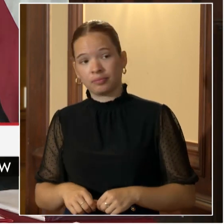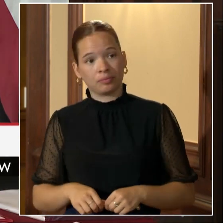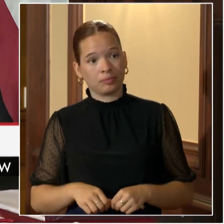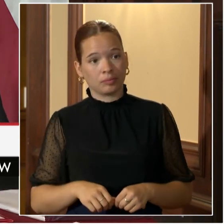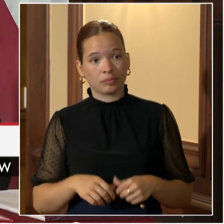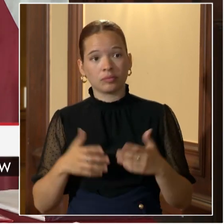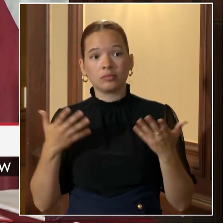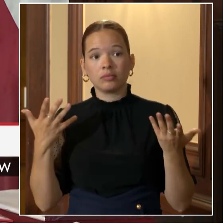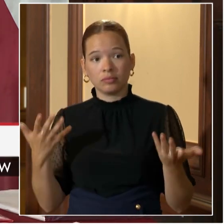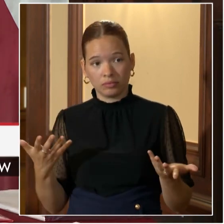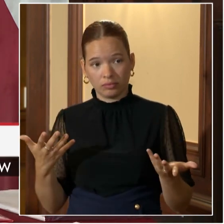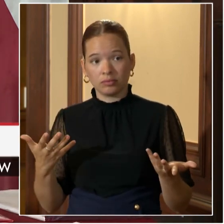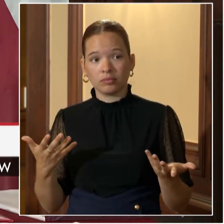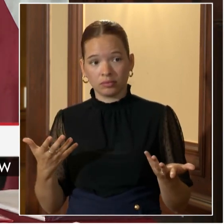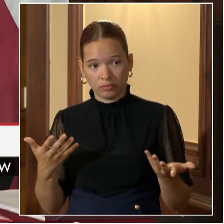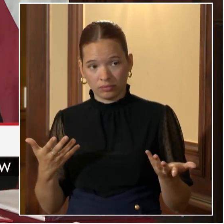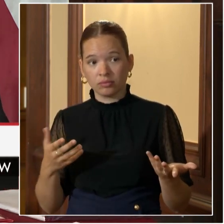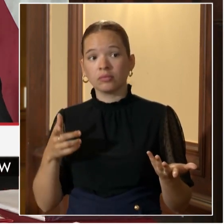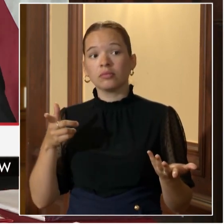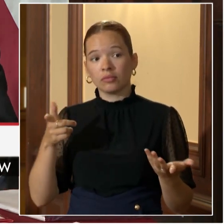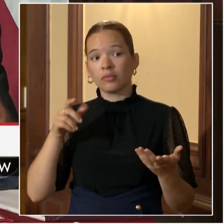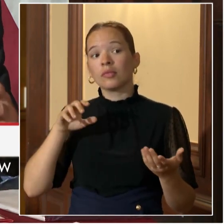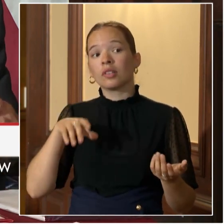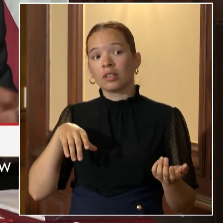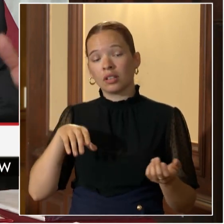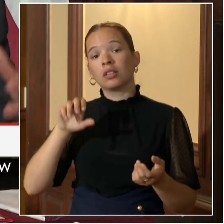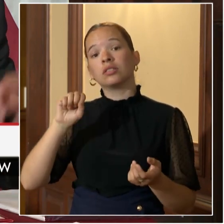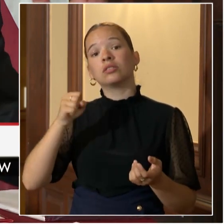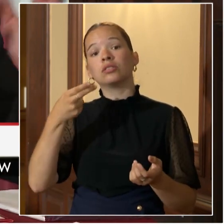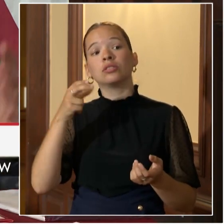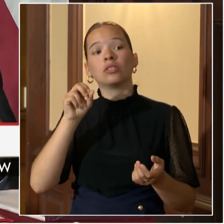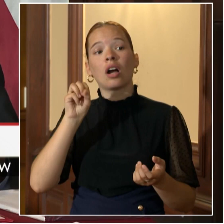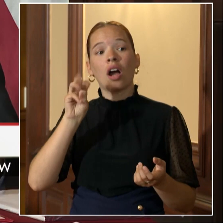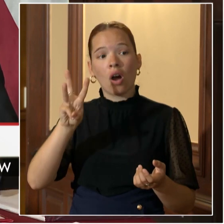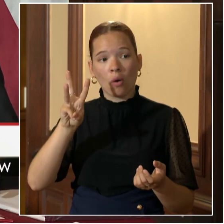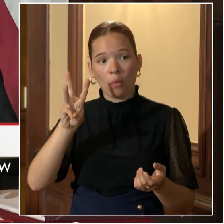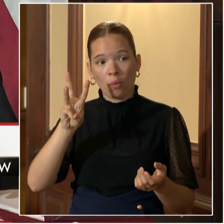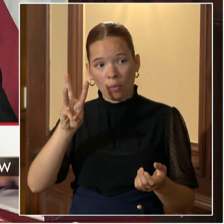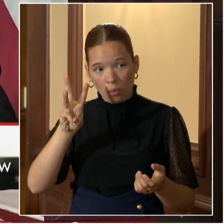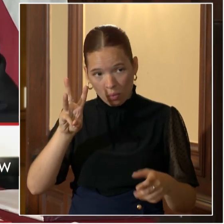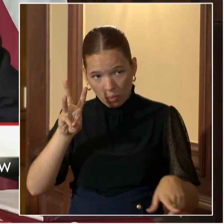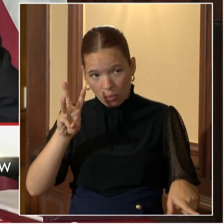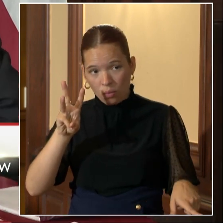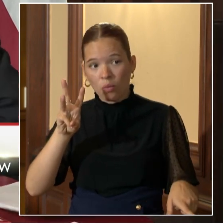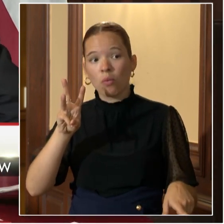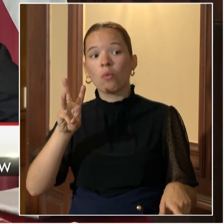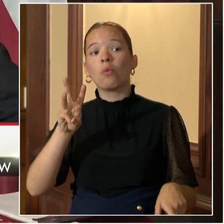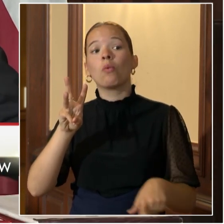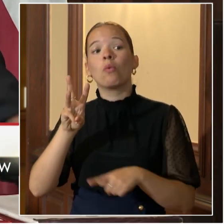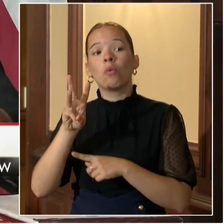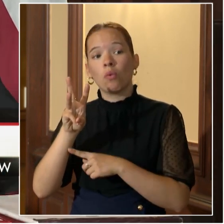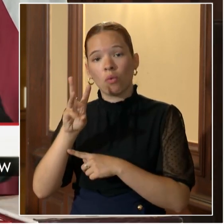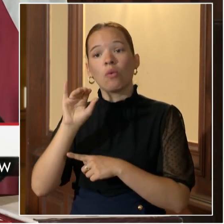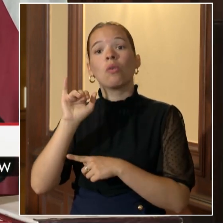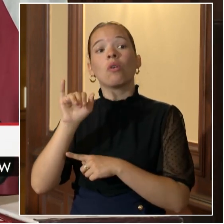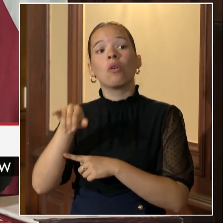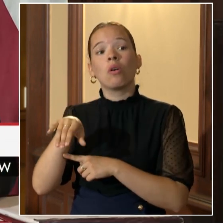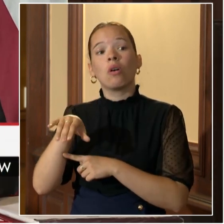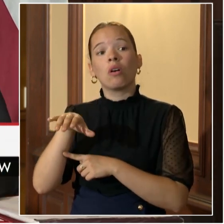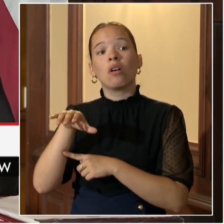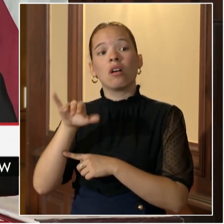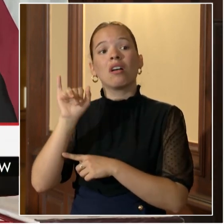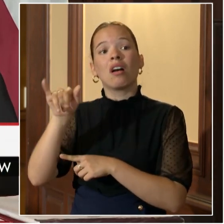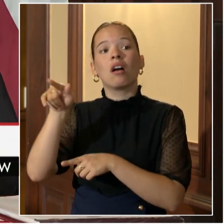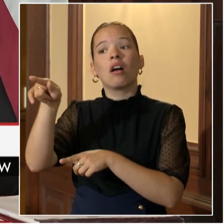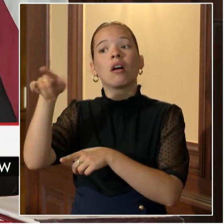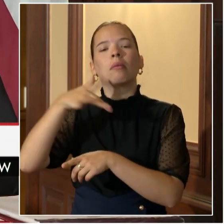off on its own, the mayor off on her own, me off on my own, that there's some coordination.